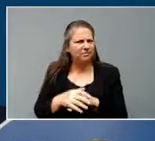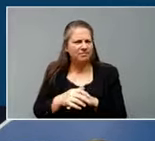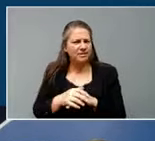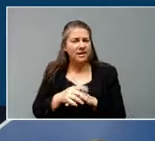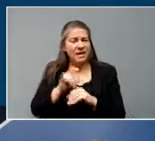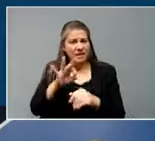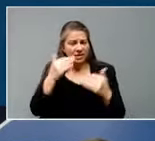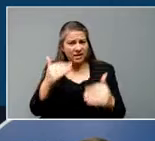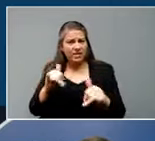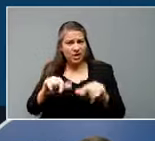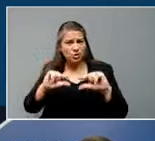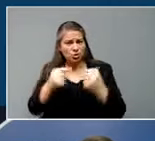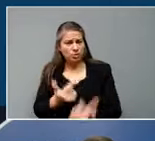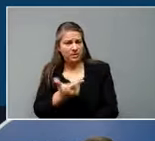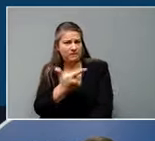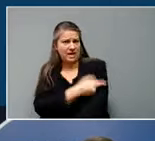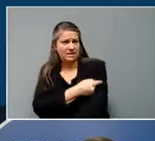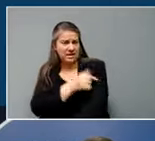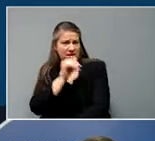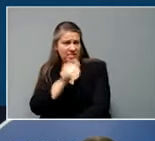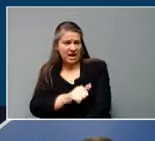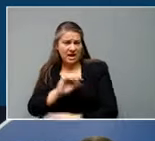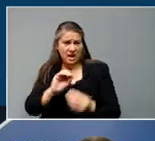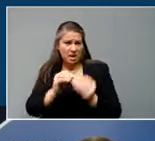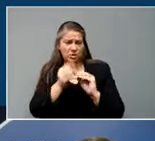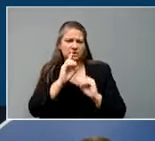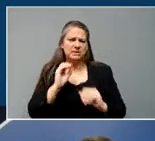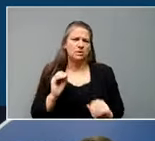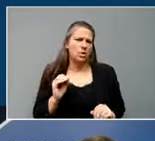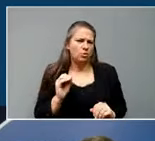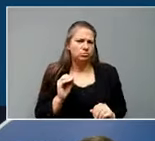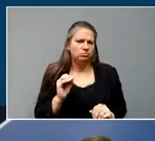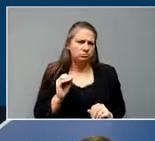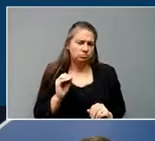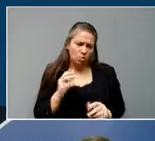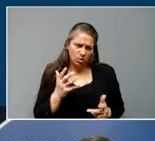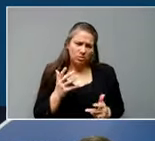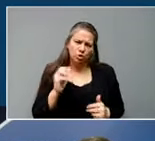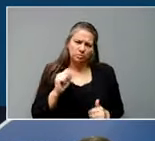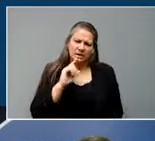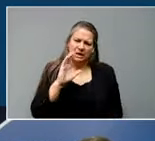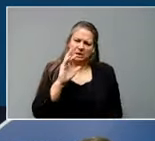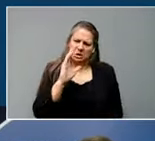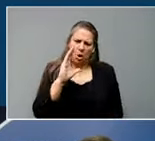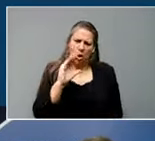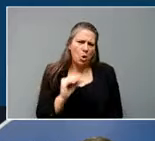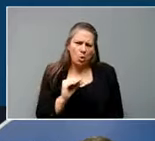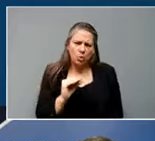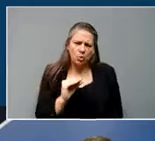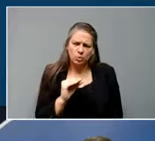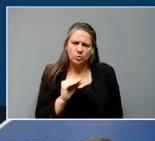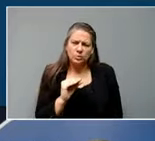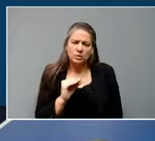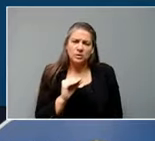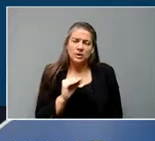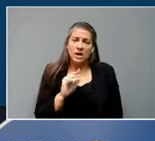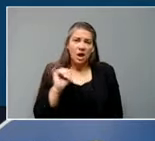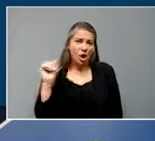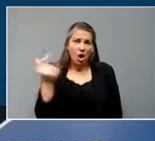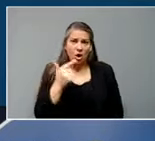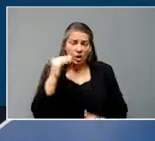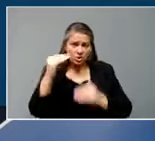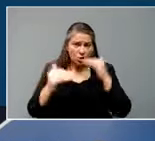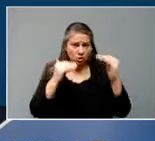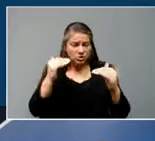vaccinated, that number would be 0 or incredibly close to 0. And every responsible adult, I think, should want it